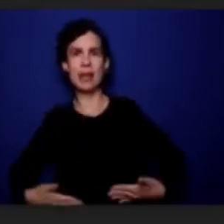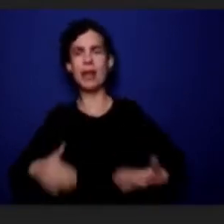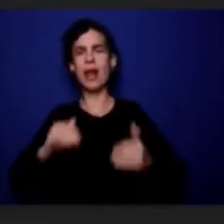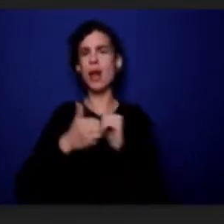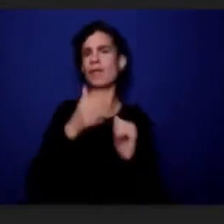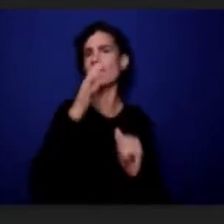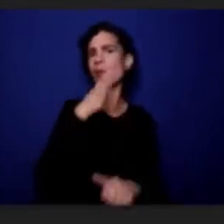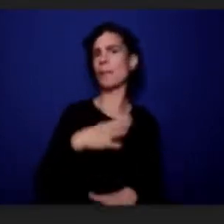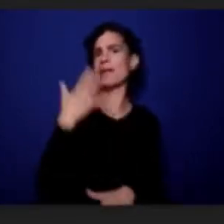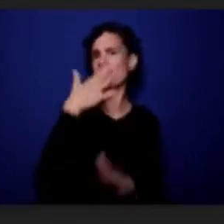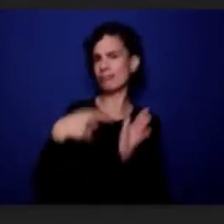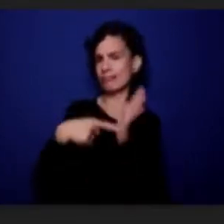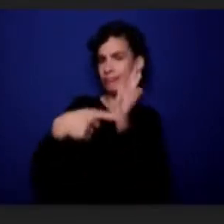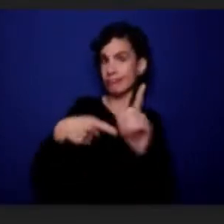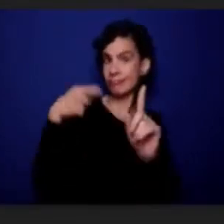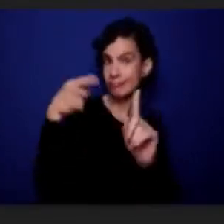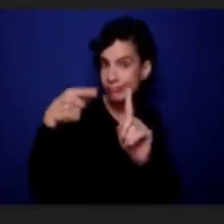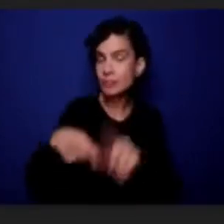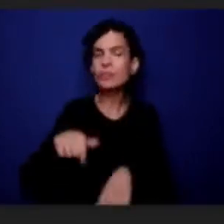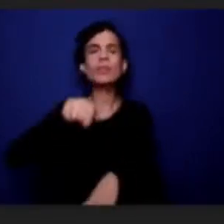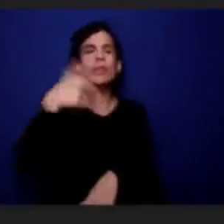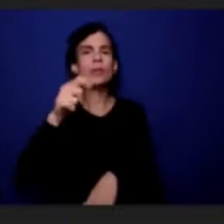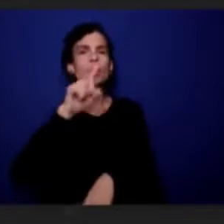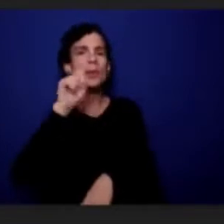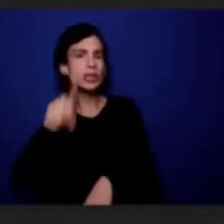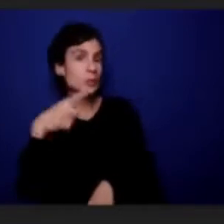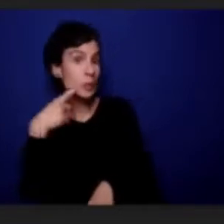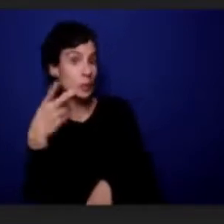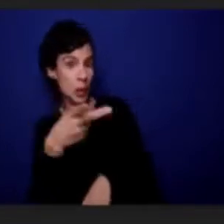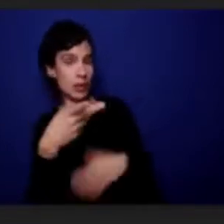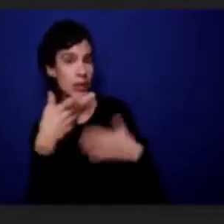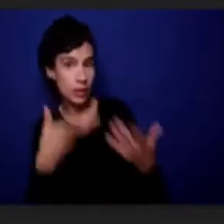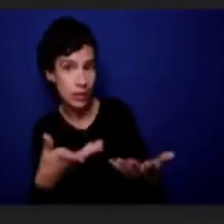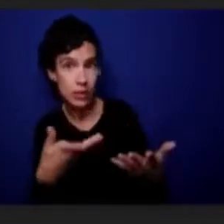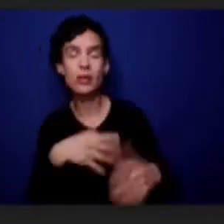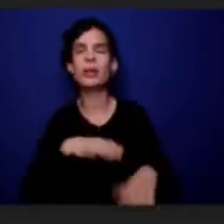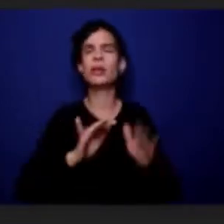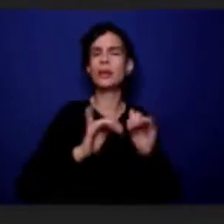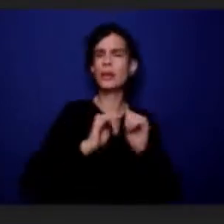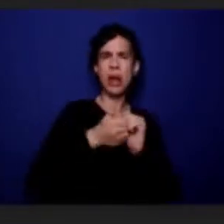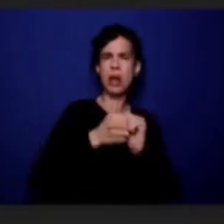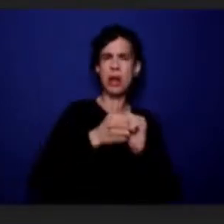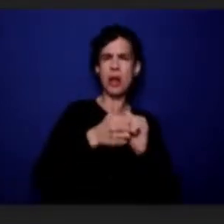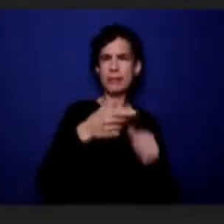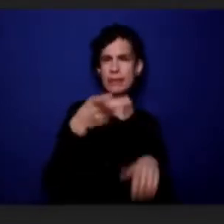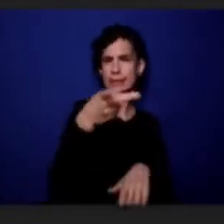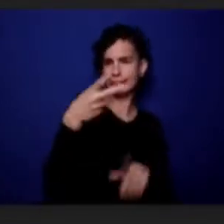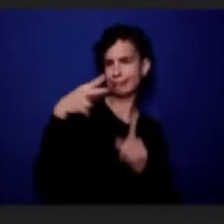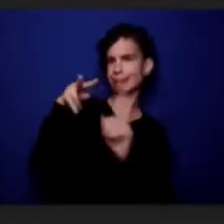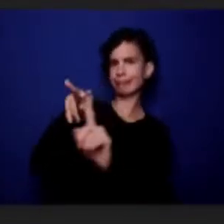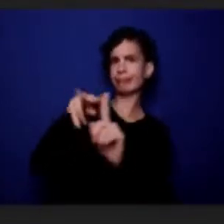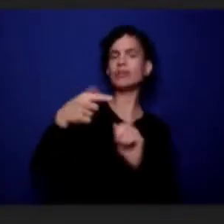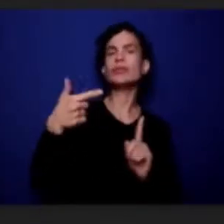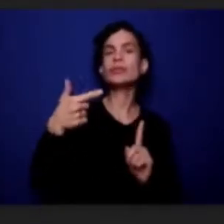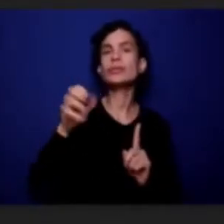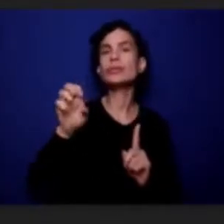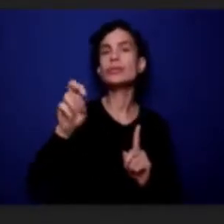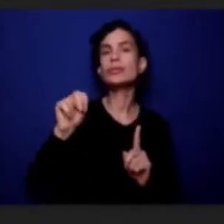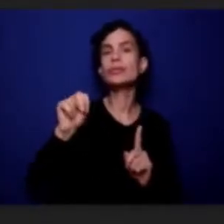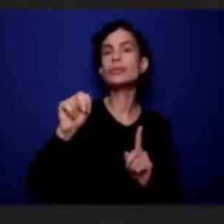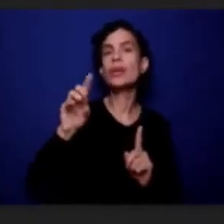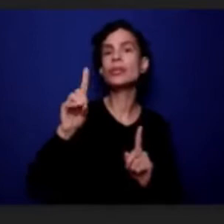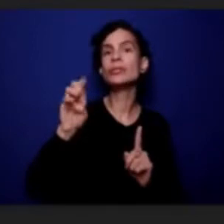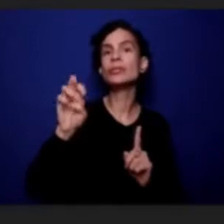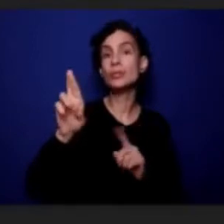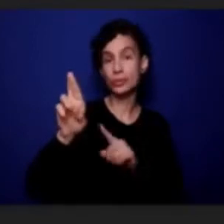in one way or another, with gender and with female, the images of the female body or the female face in particular. Mm-hmm. And